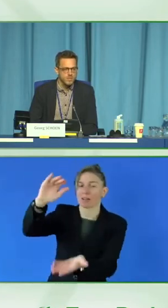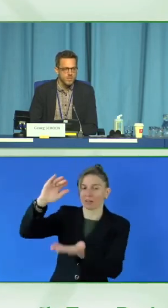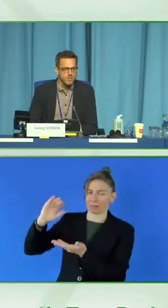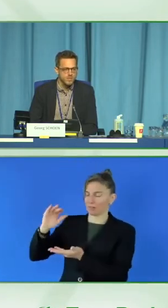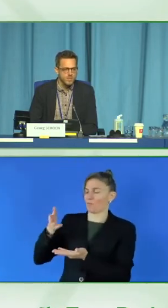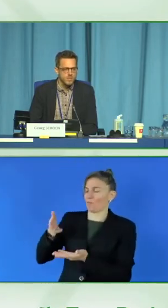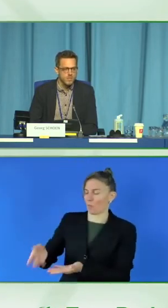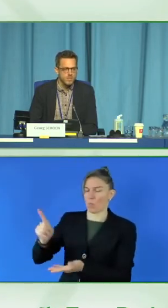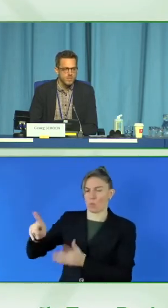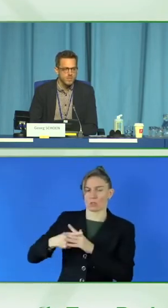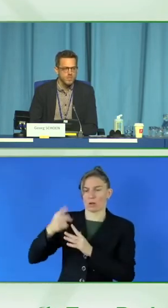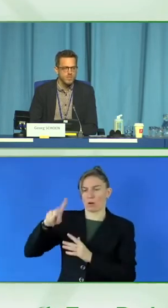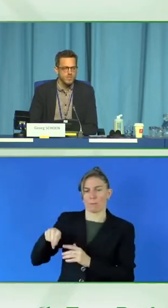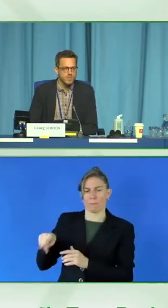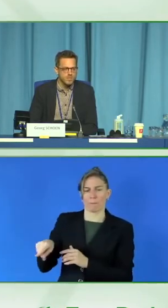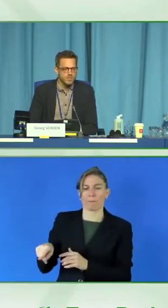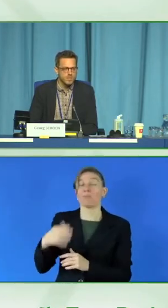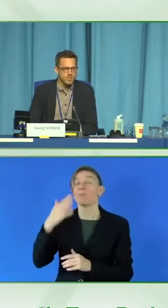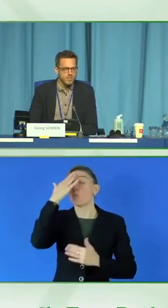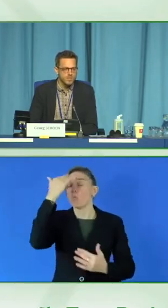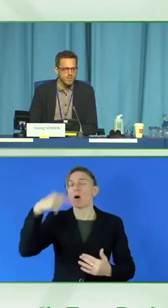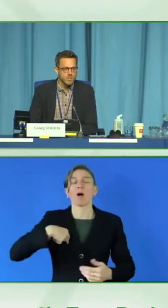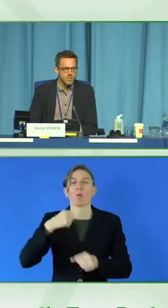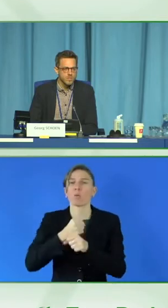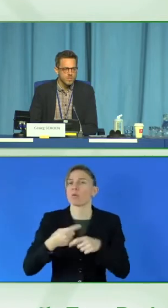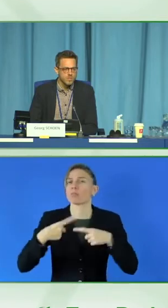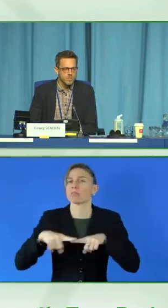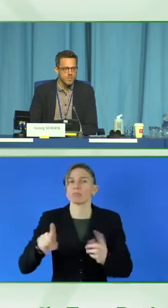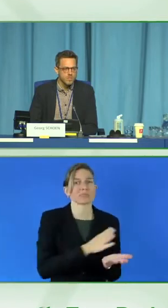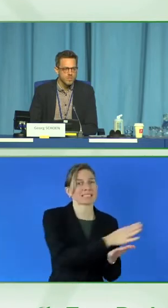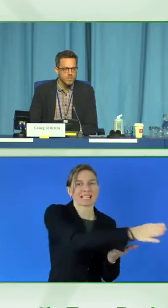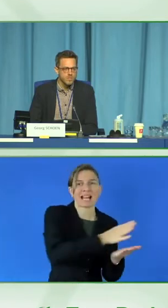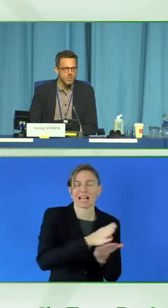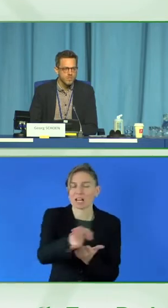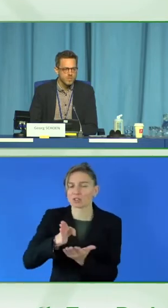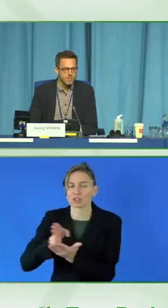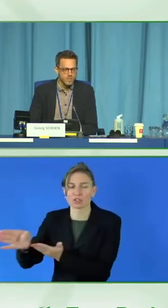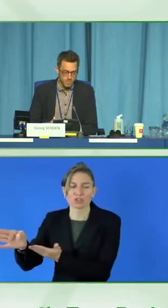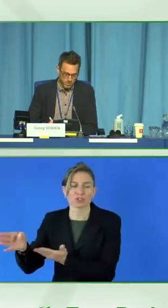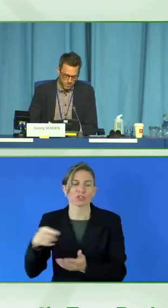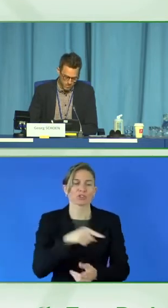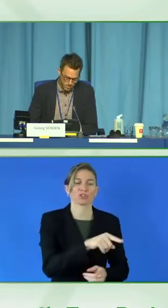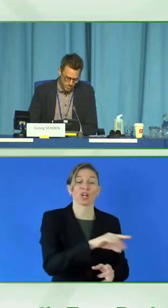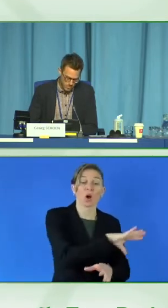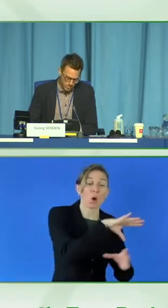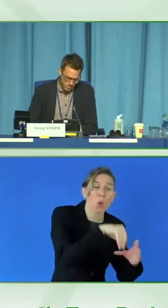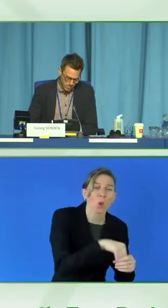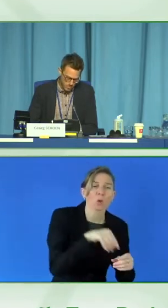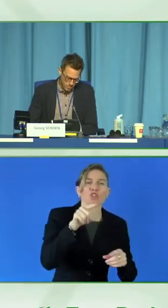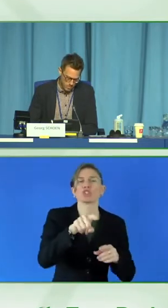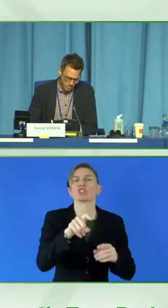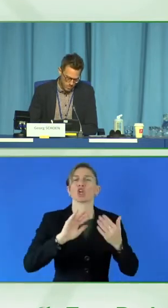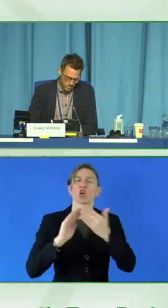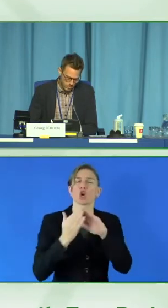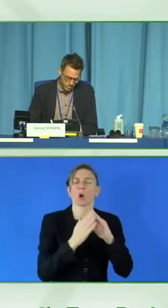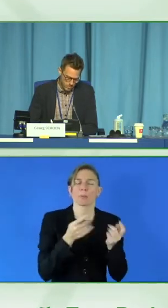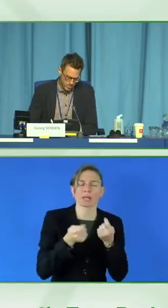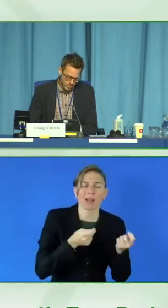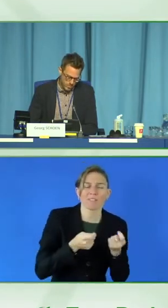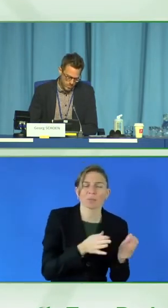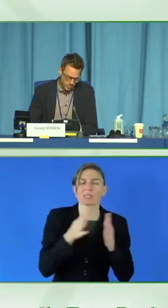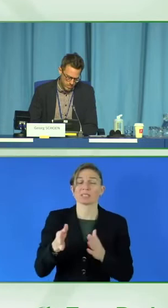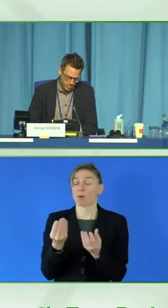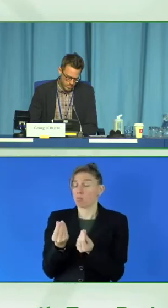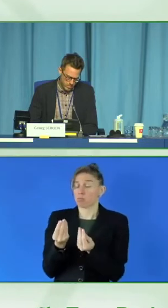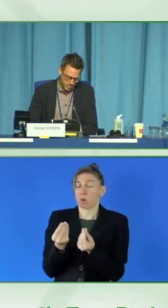work across sectors from health, agri, financial inclusion, urban governance, property rights, digital